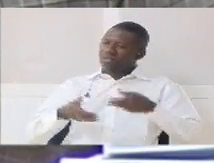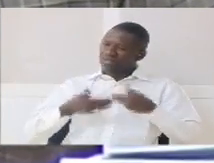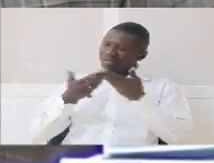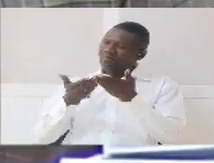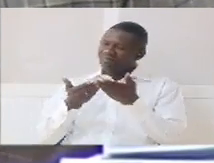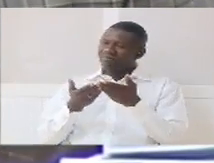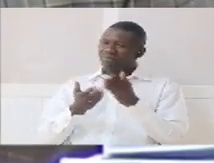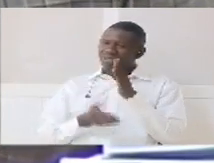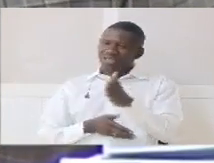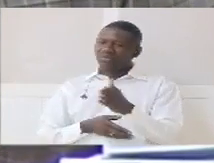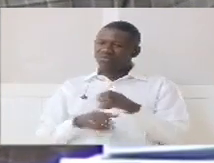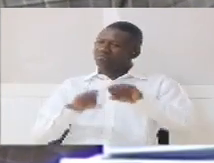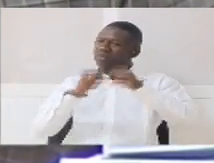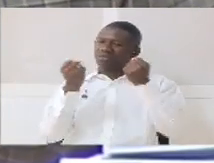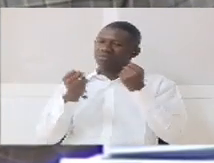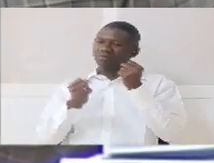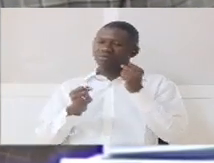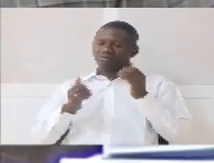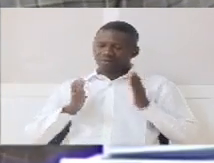rights?